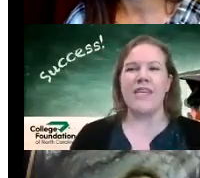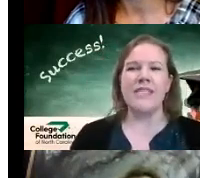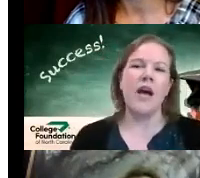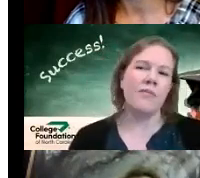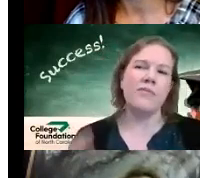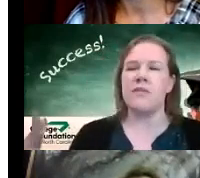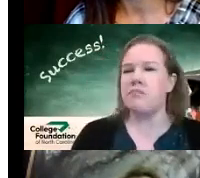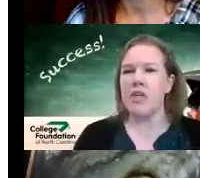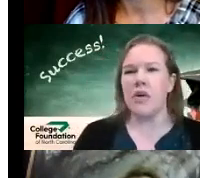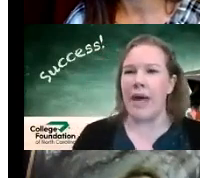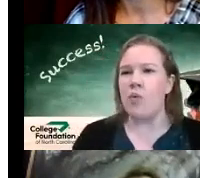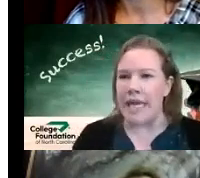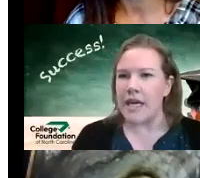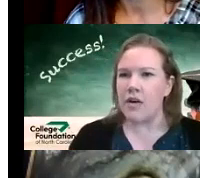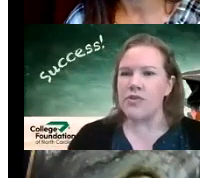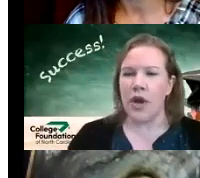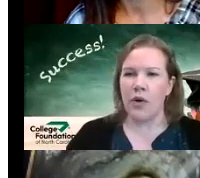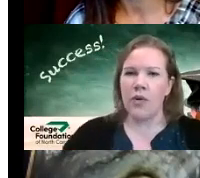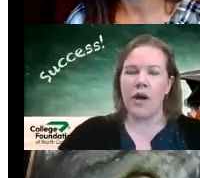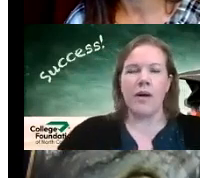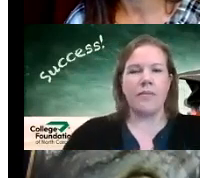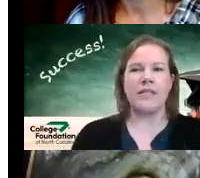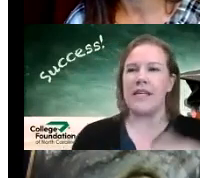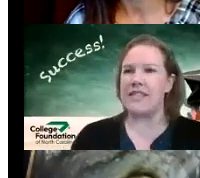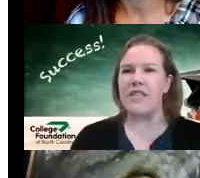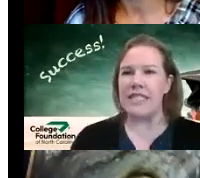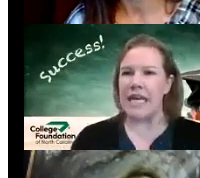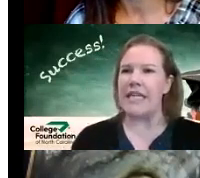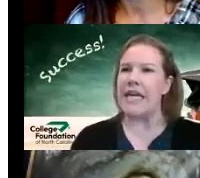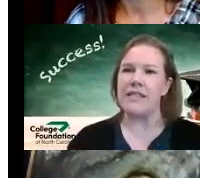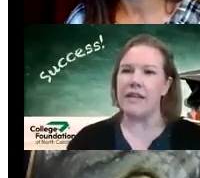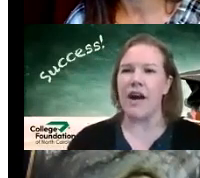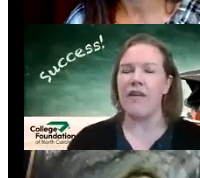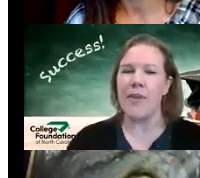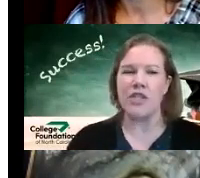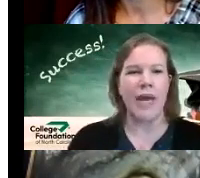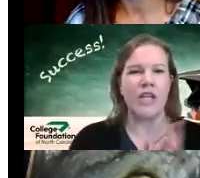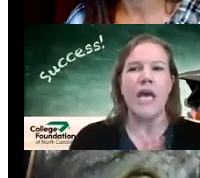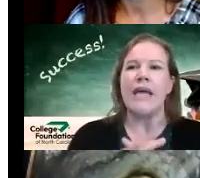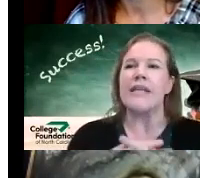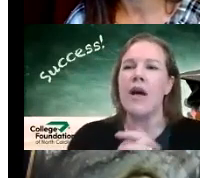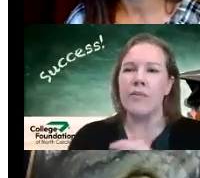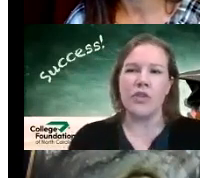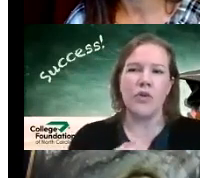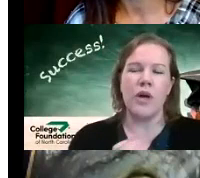report, this comes, you know, about a week or so. It says 7 to 10 days on that confirmation page.